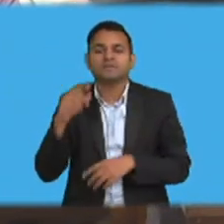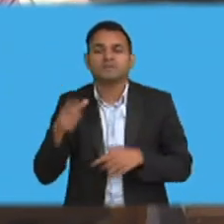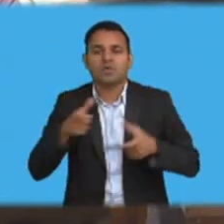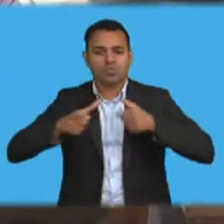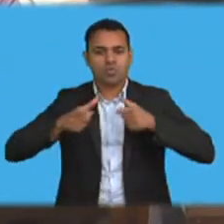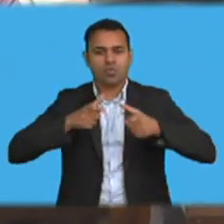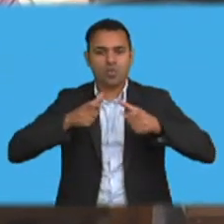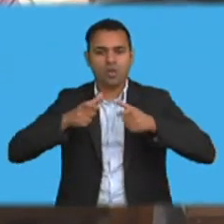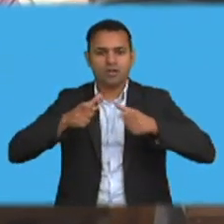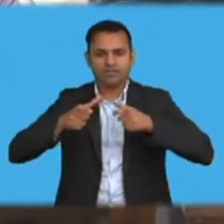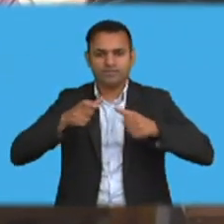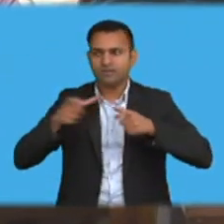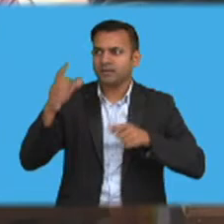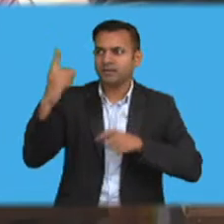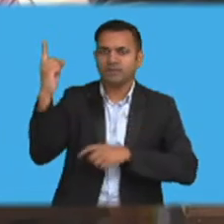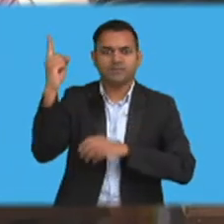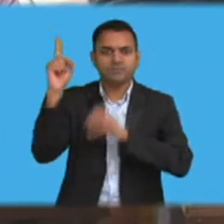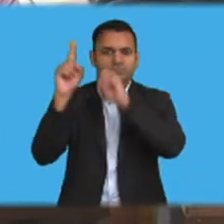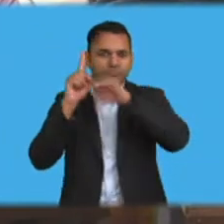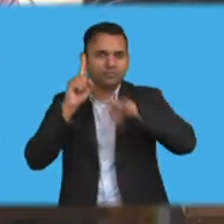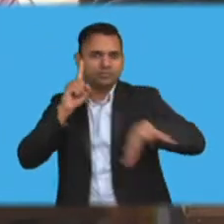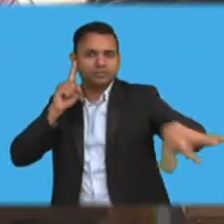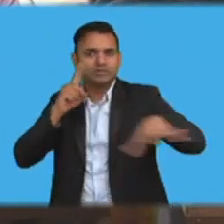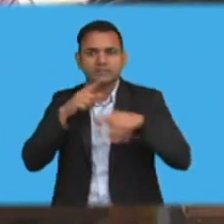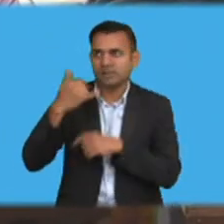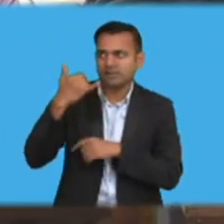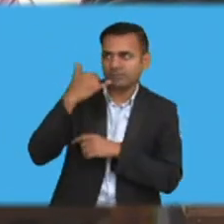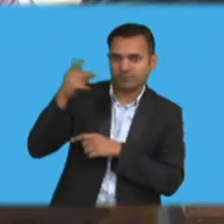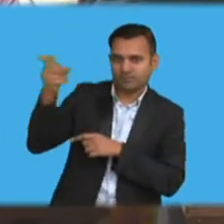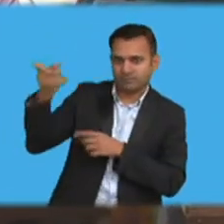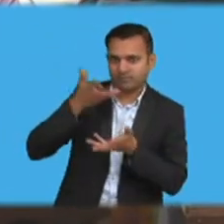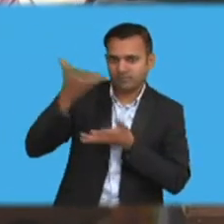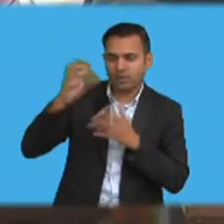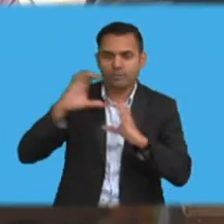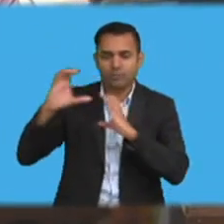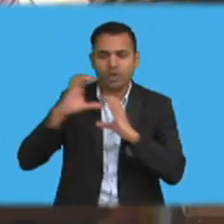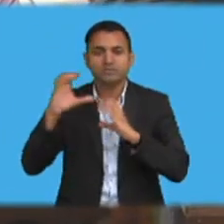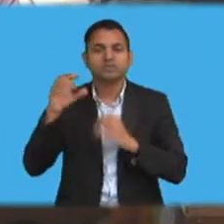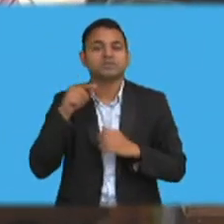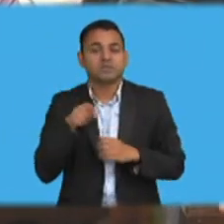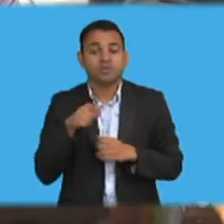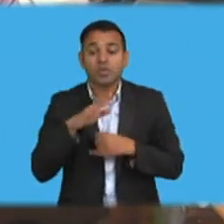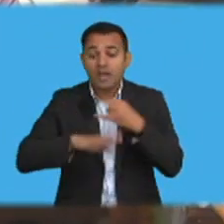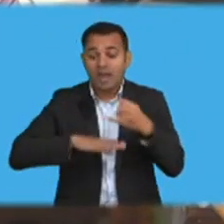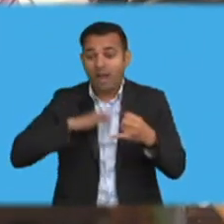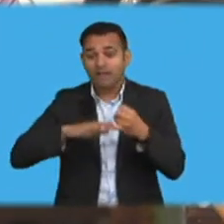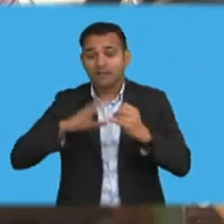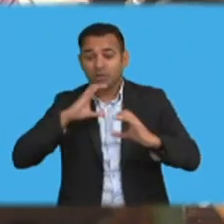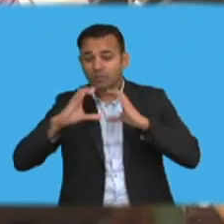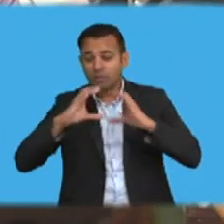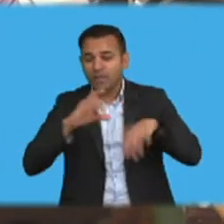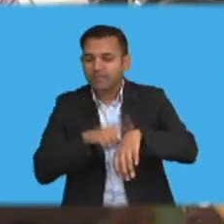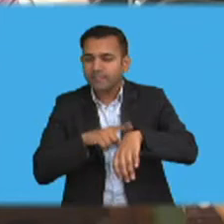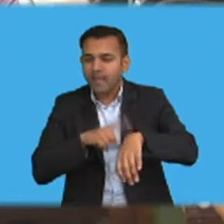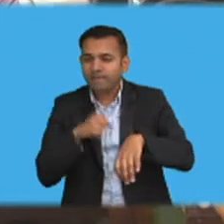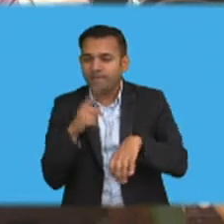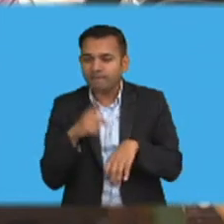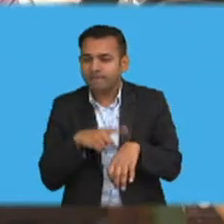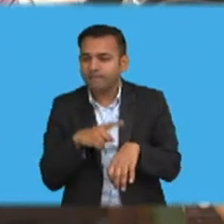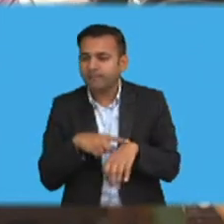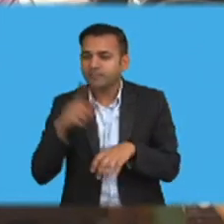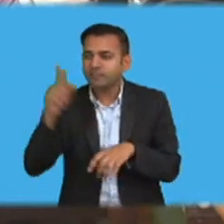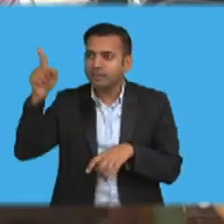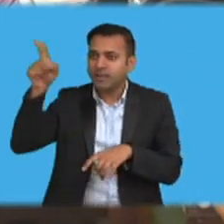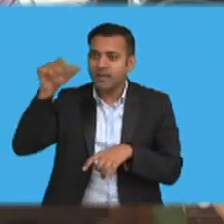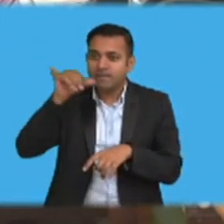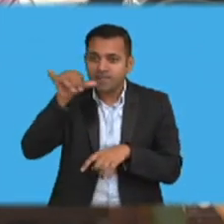radar. The last known position was provided by the ADS-B and shared with the search and rescue team within 3